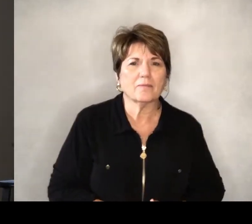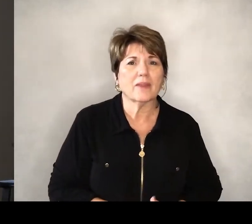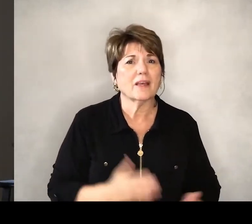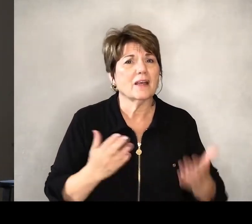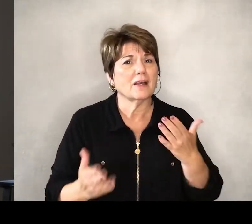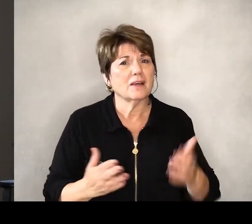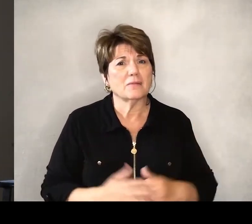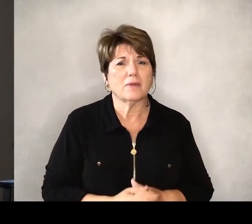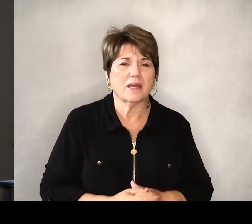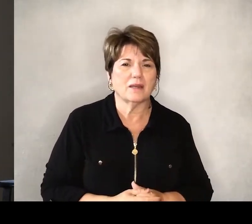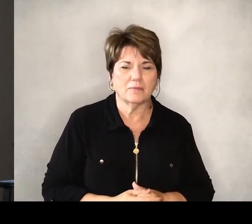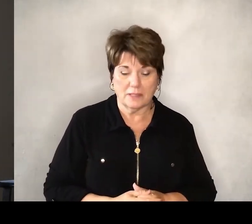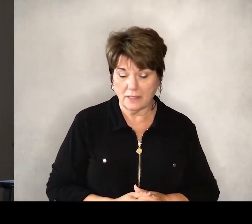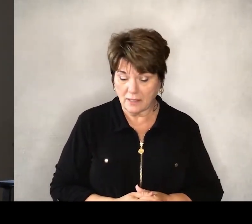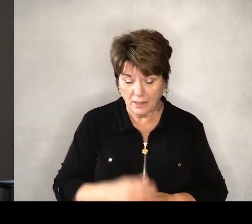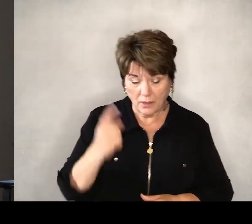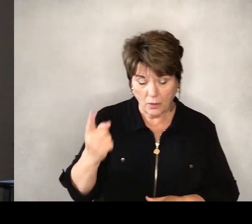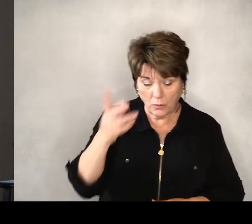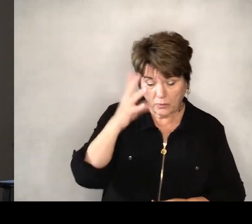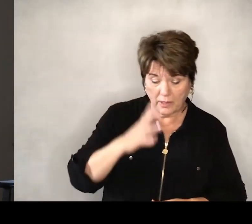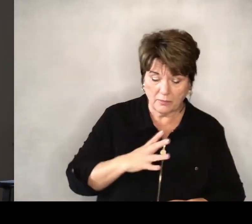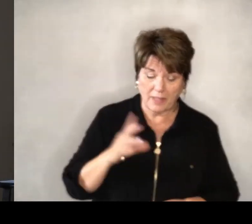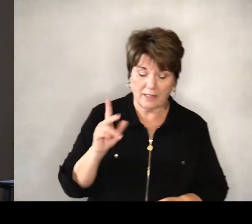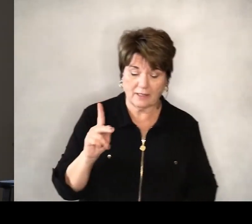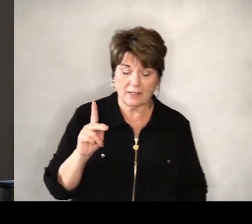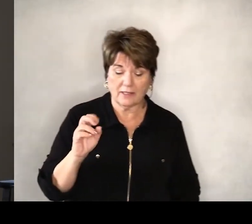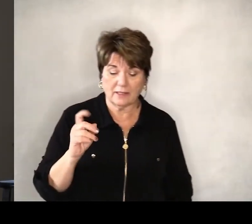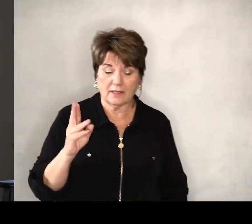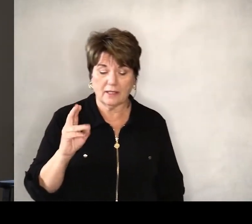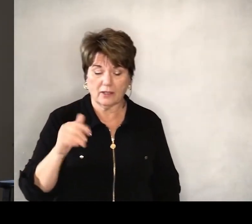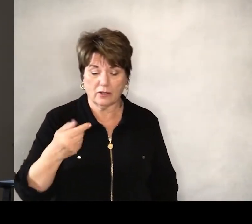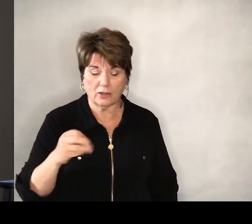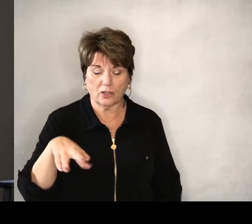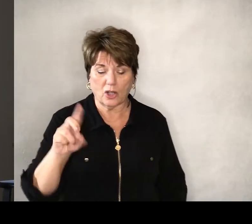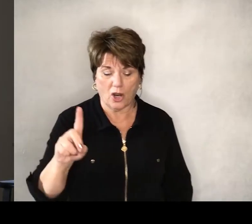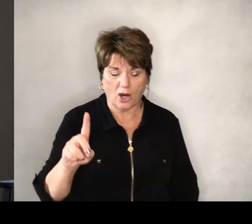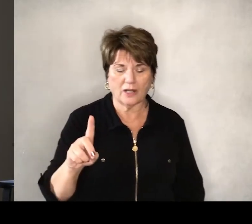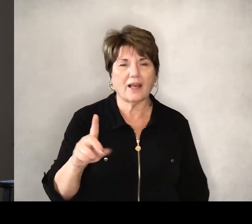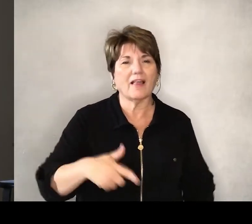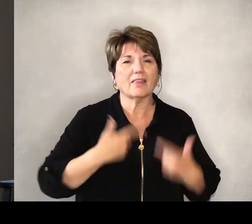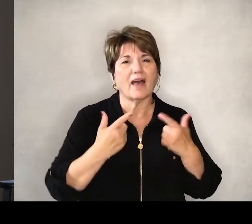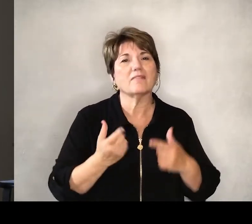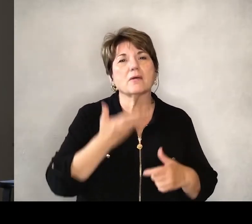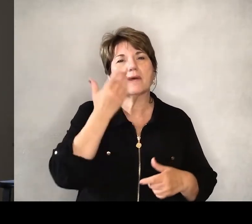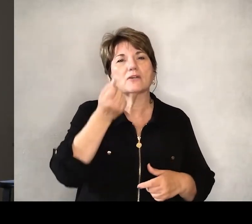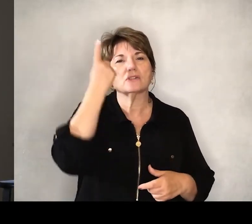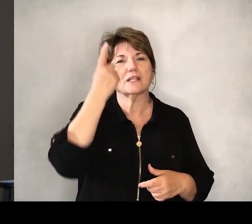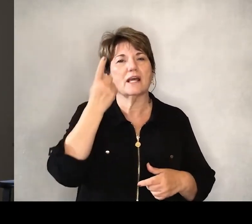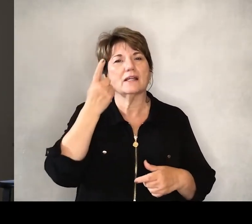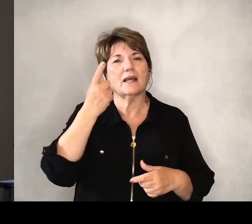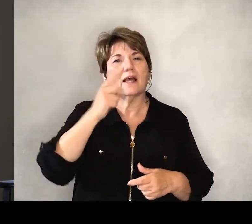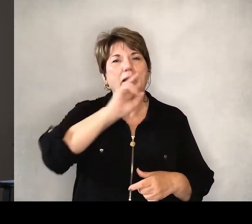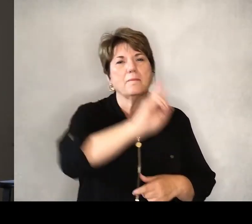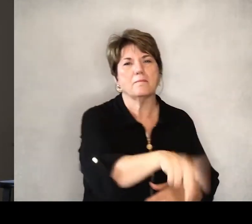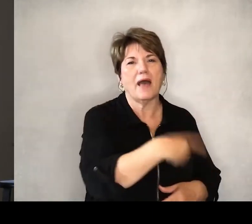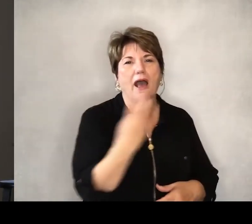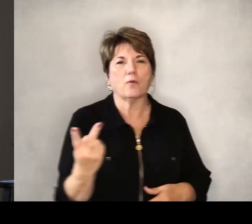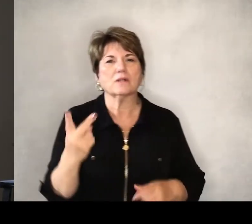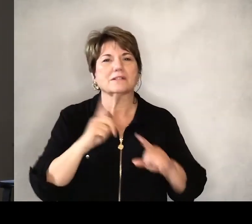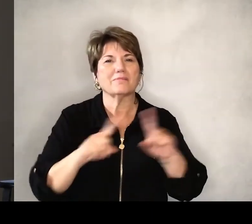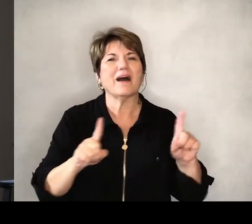Maybe Soren Kierkegaard said it best when he said, "Life can only be understood backwards, but it must be lived